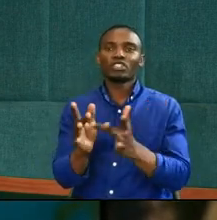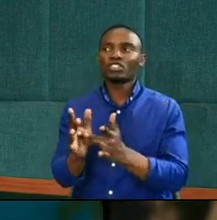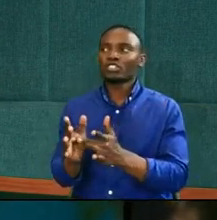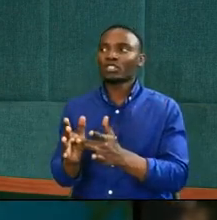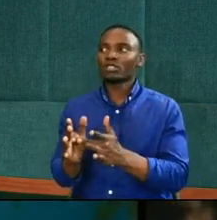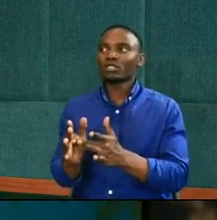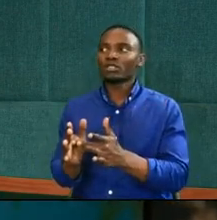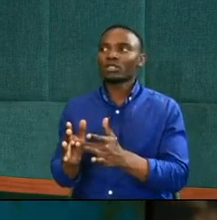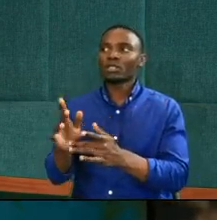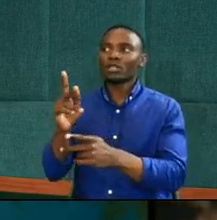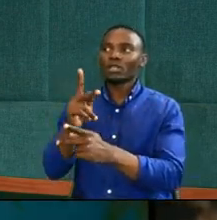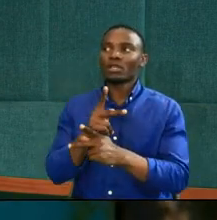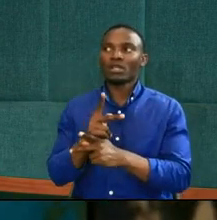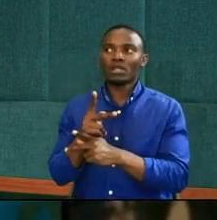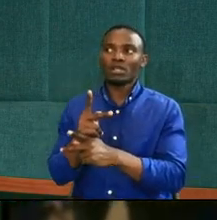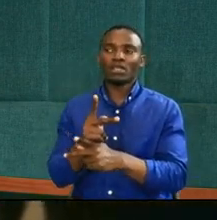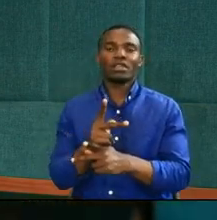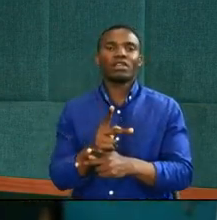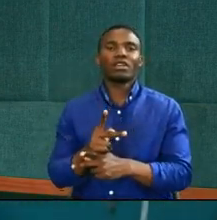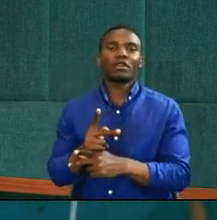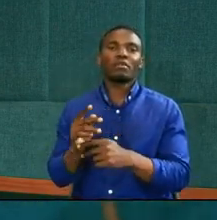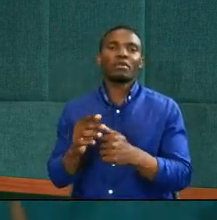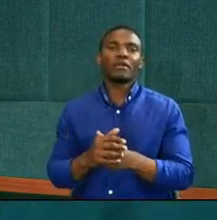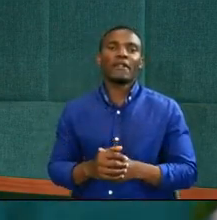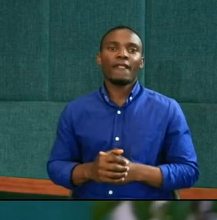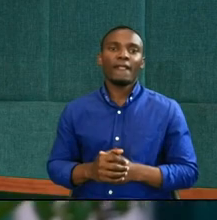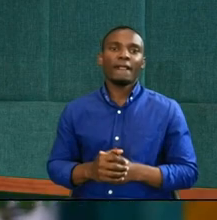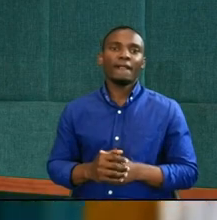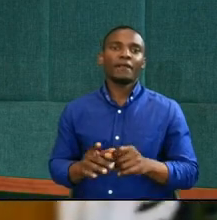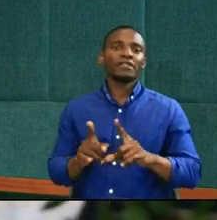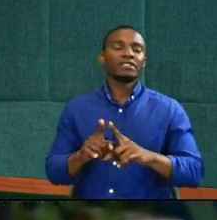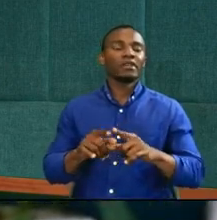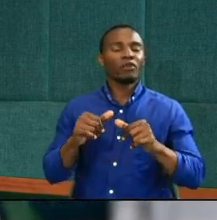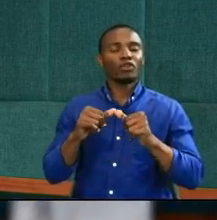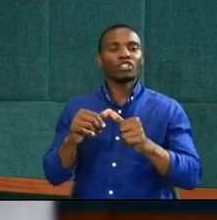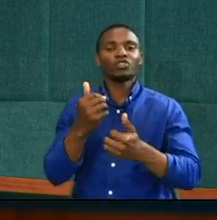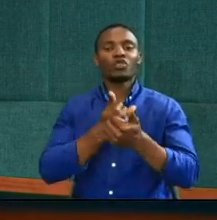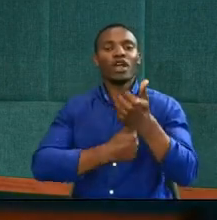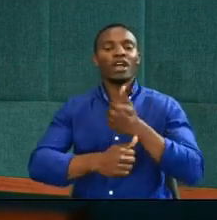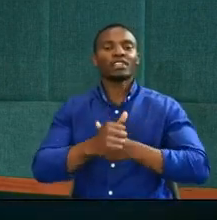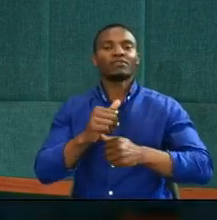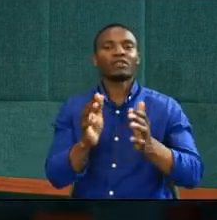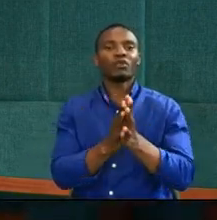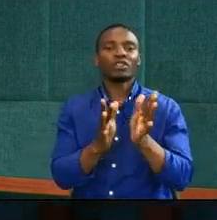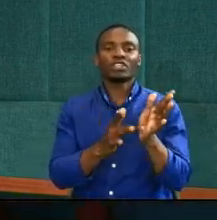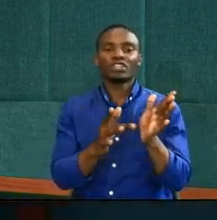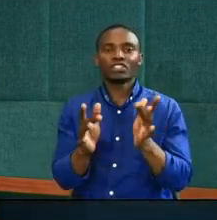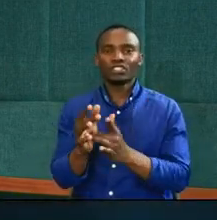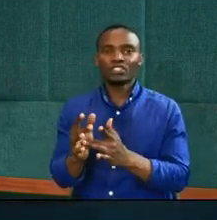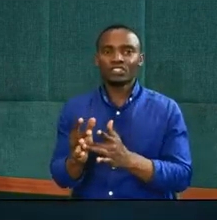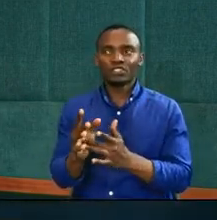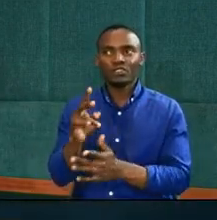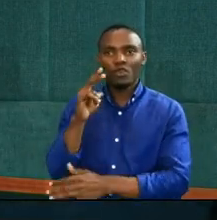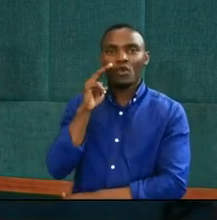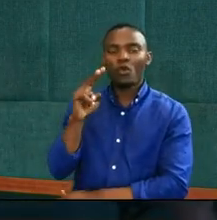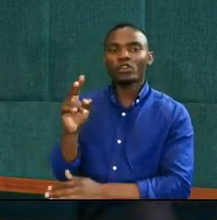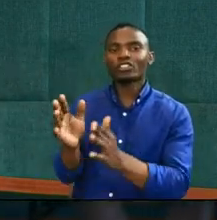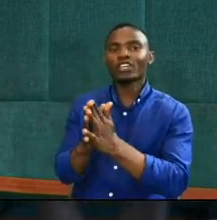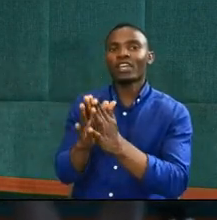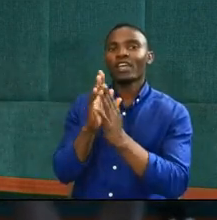with him. Hey, keep active with him. Watch and